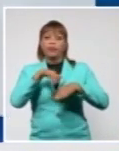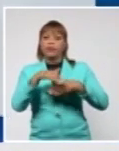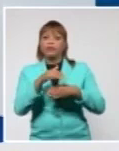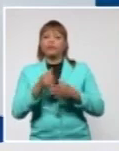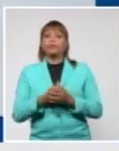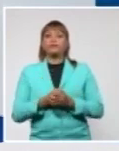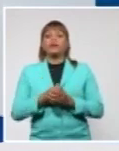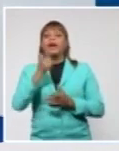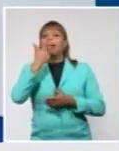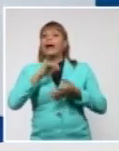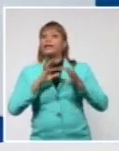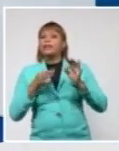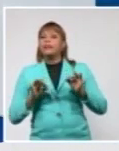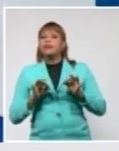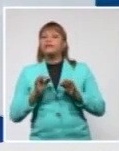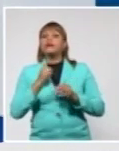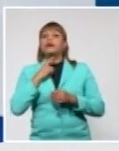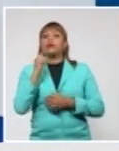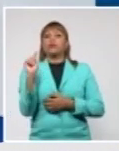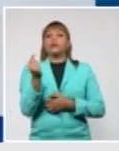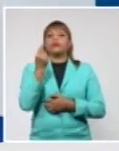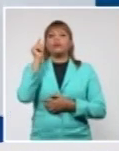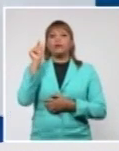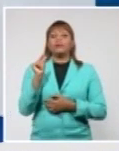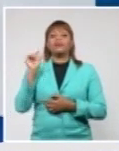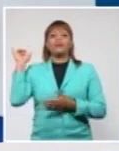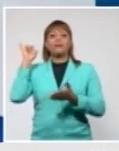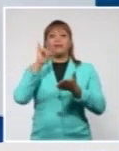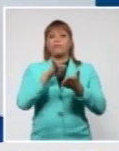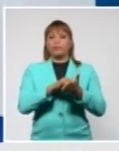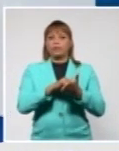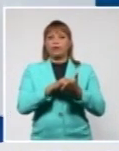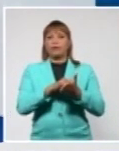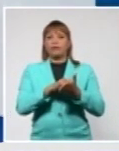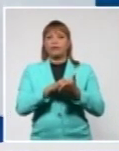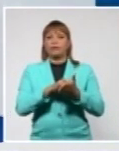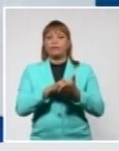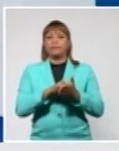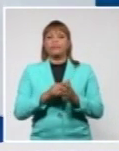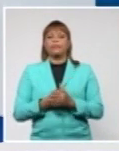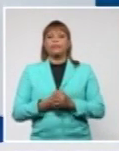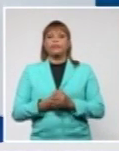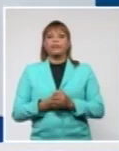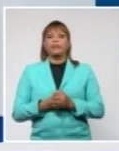Miguel with 2, one of which is imported, and 1 case